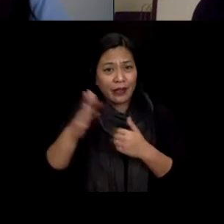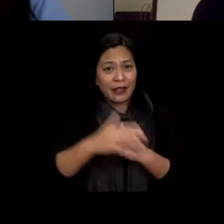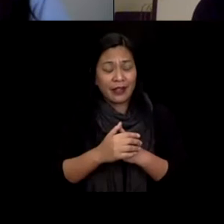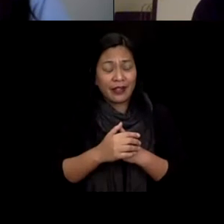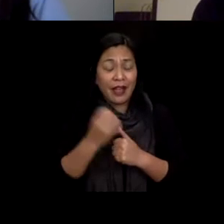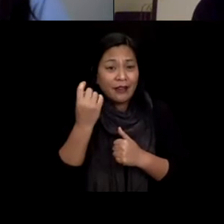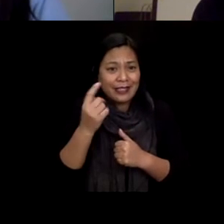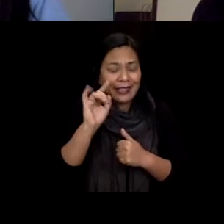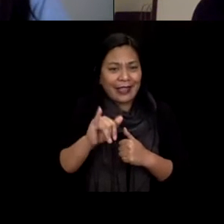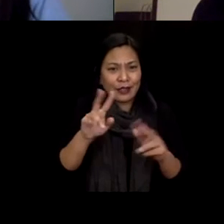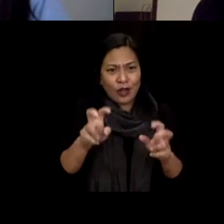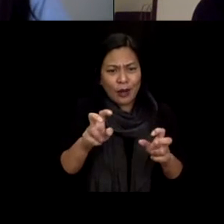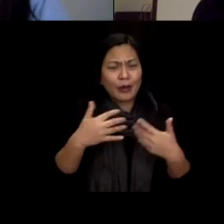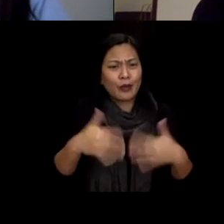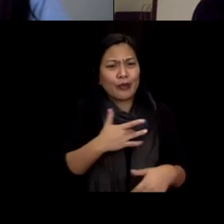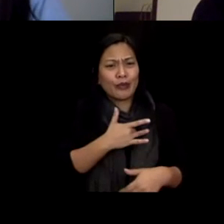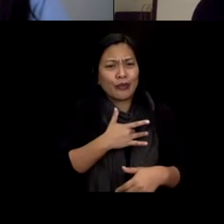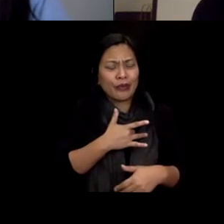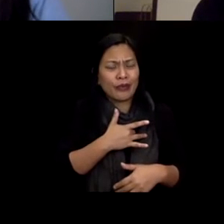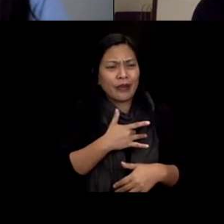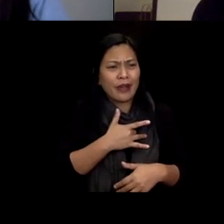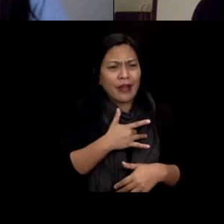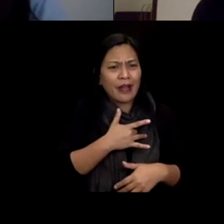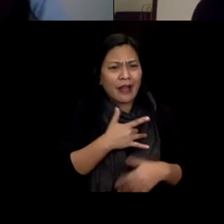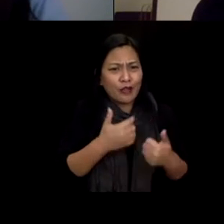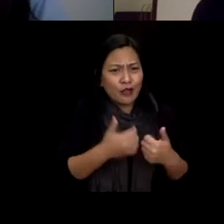upsetting, and so much loss. But I thought, okay,